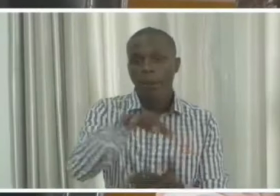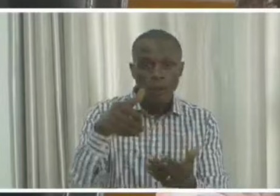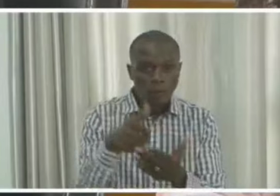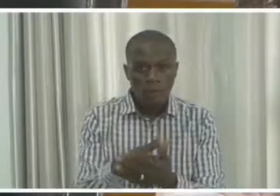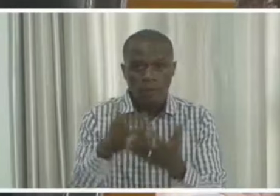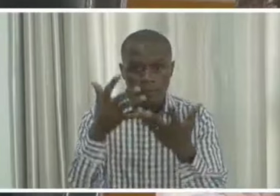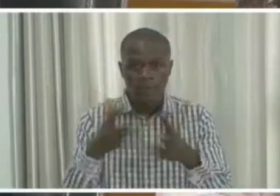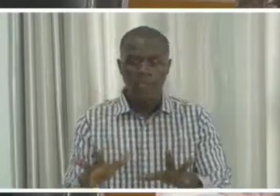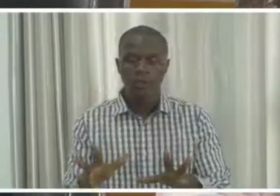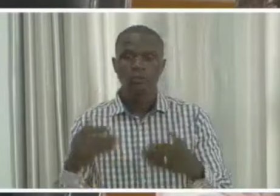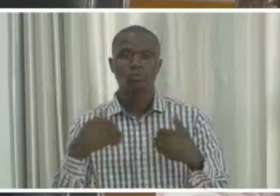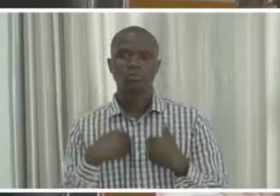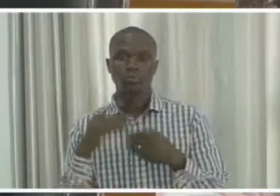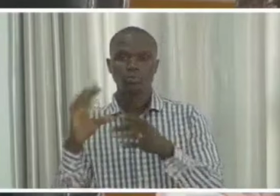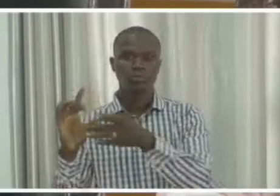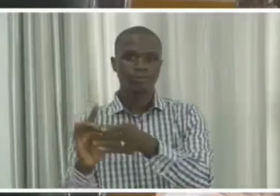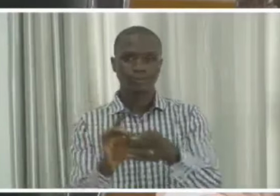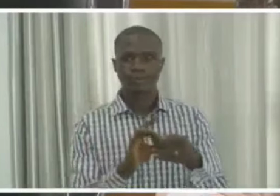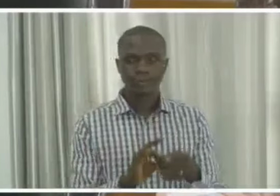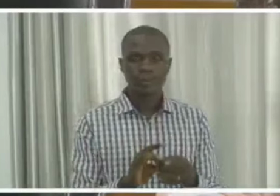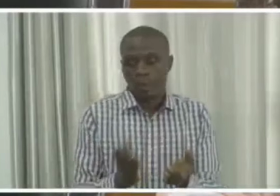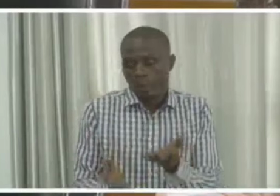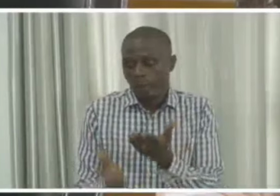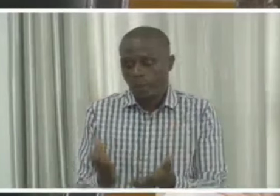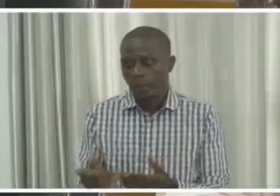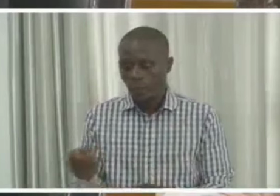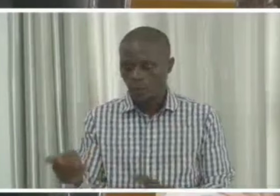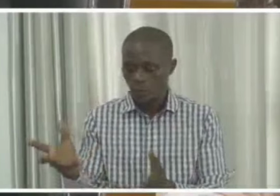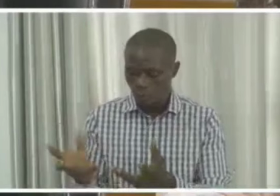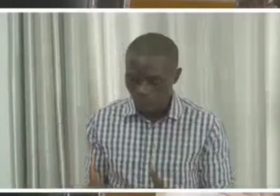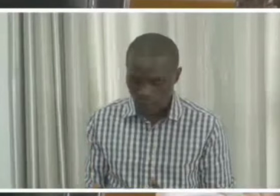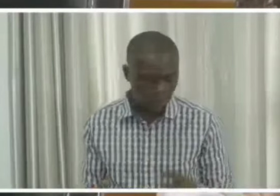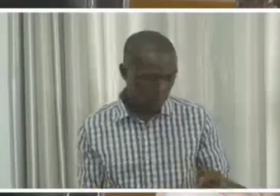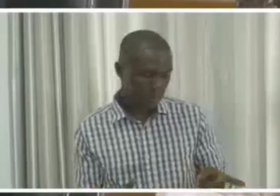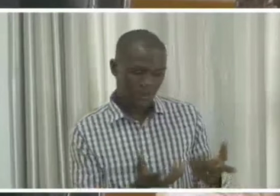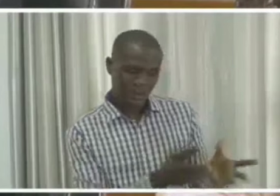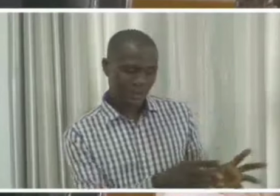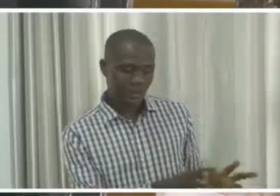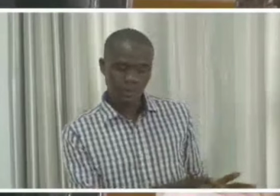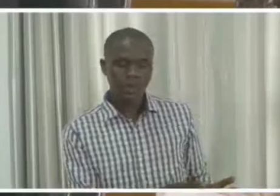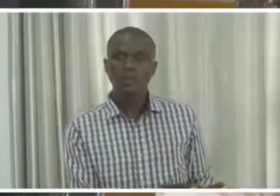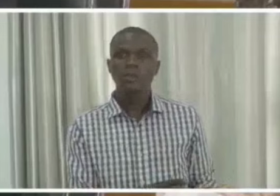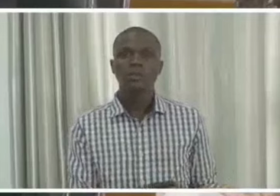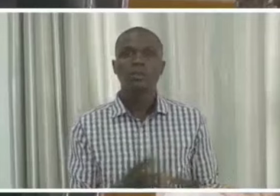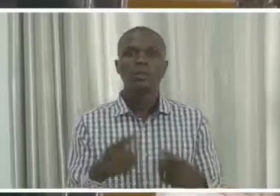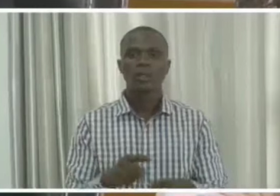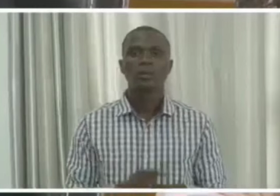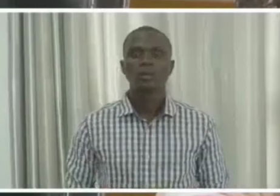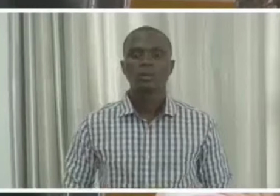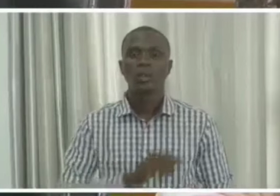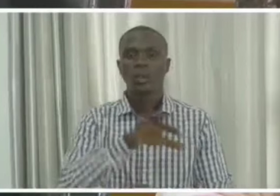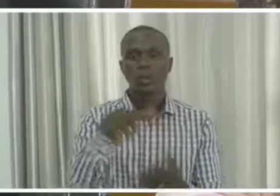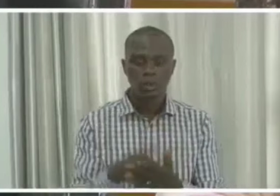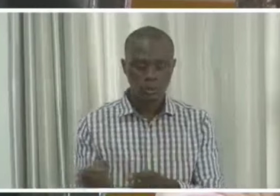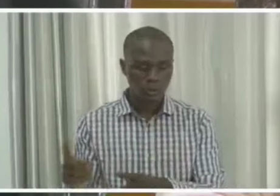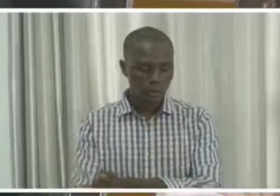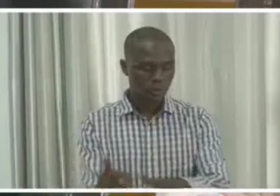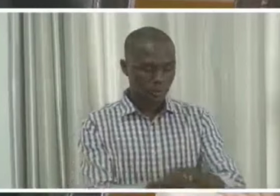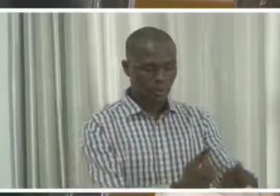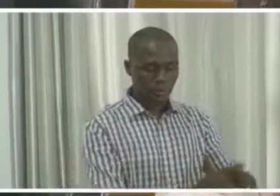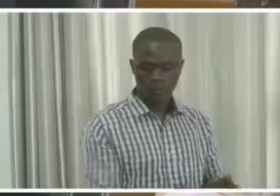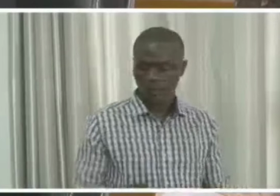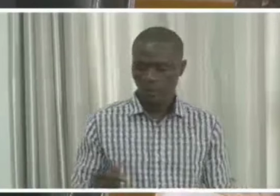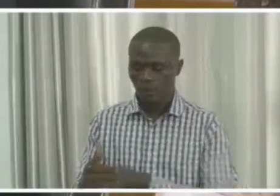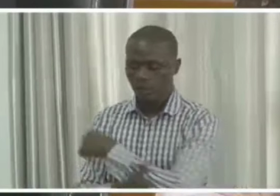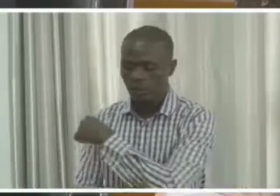negotiate. You want this, you want that, you know want this, you know want that. When they negotiate until they meet up or something, when I done it now, when